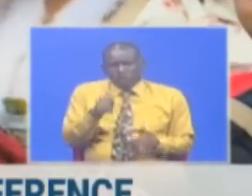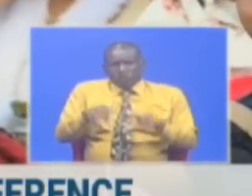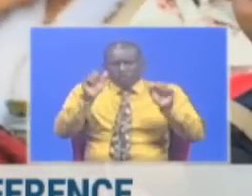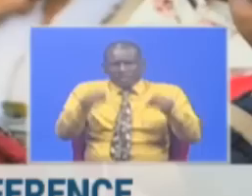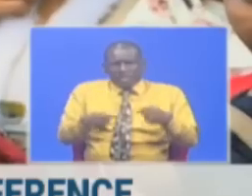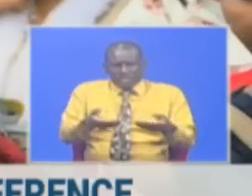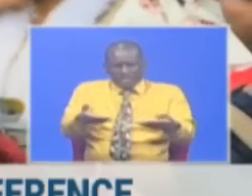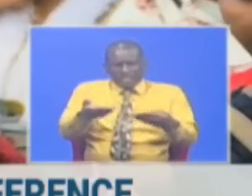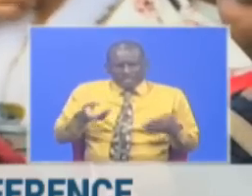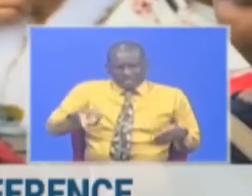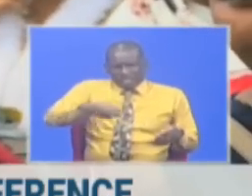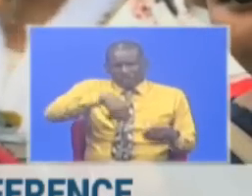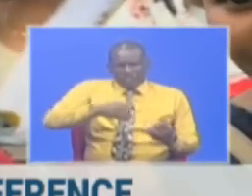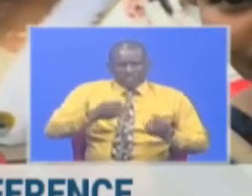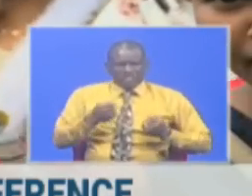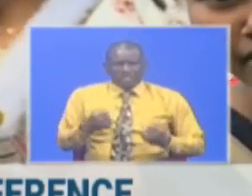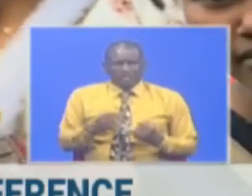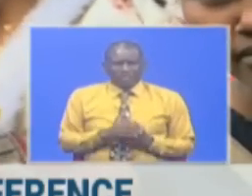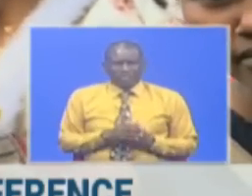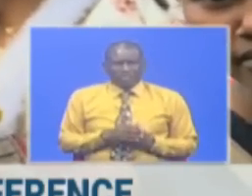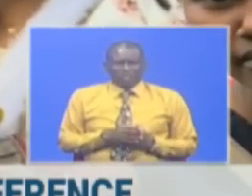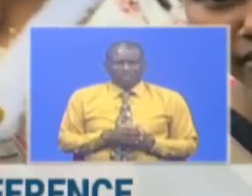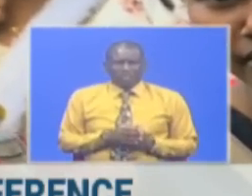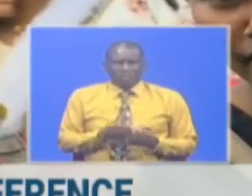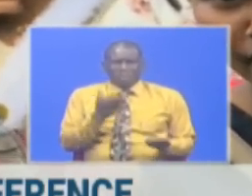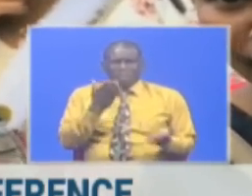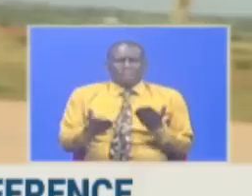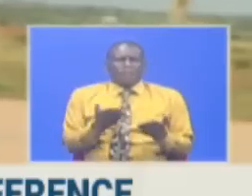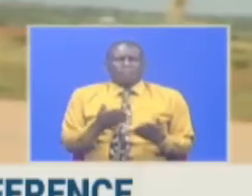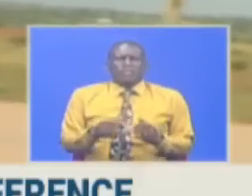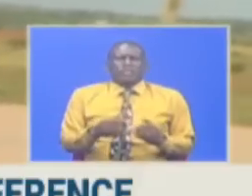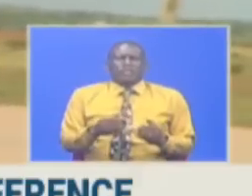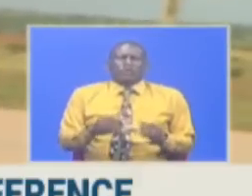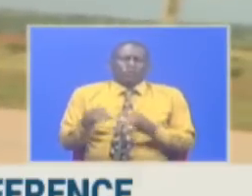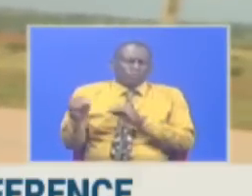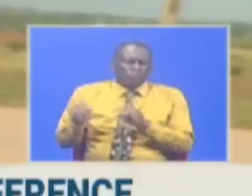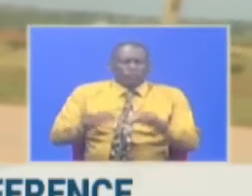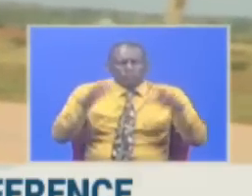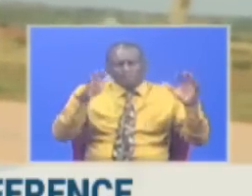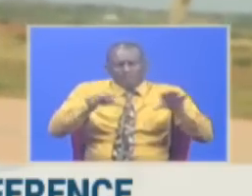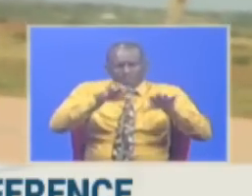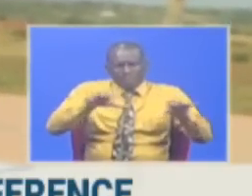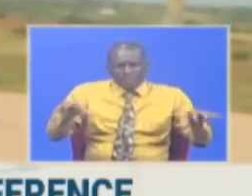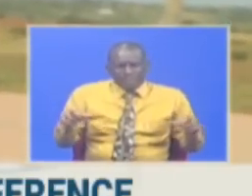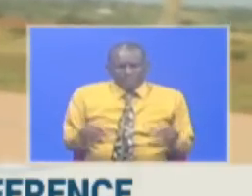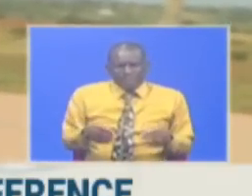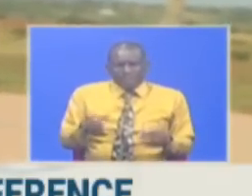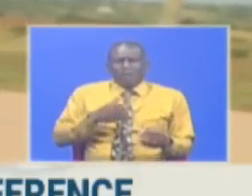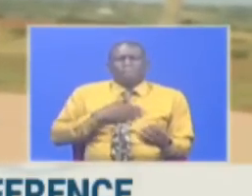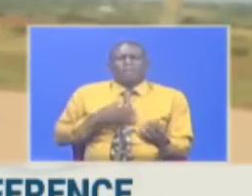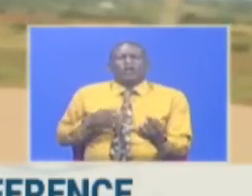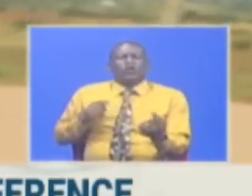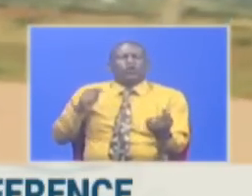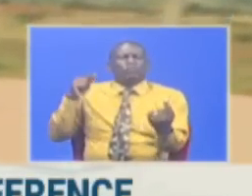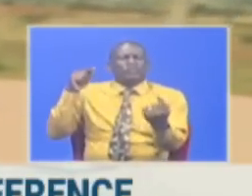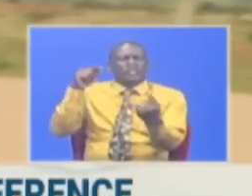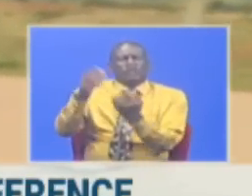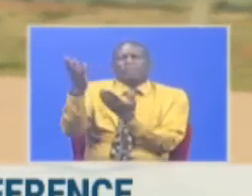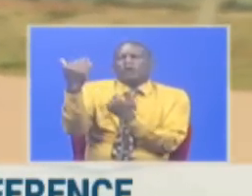kutupea nguvu. Pengine tupeleke soko kubwa. Rajio yangu ni kuona nikiwa nimepata job